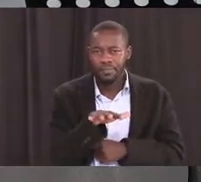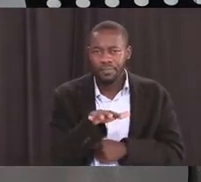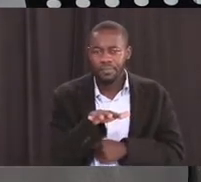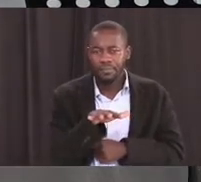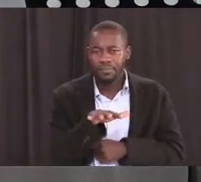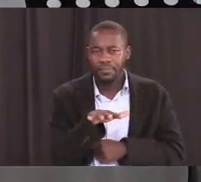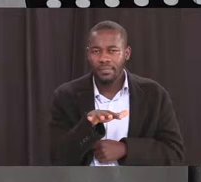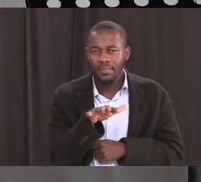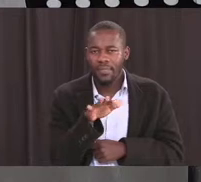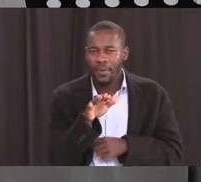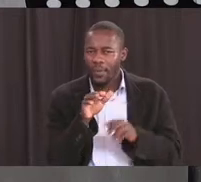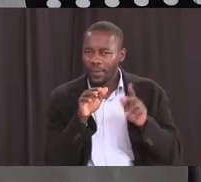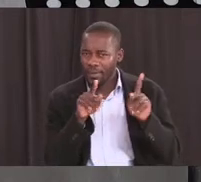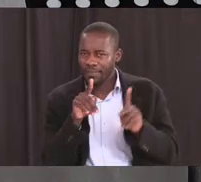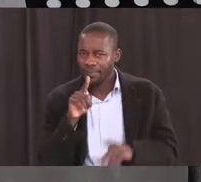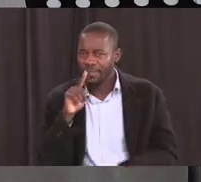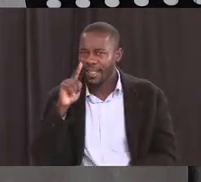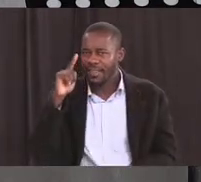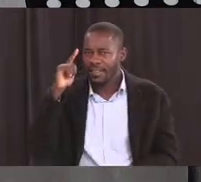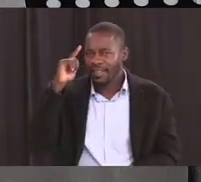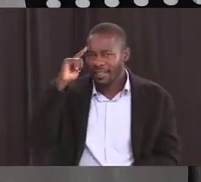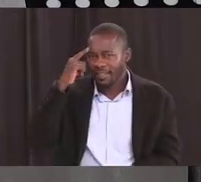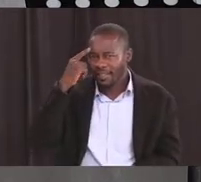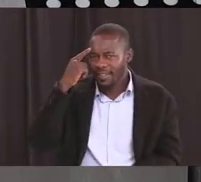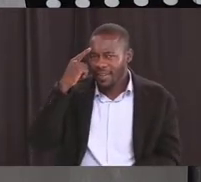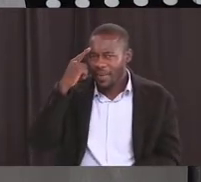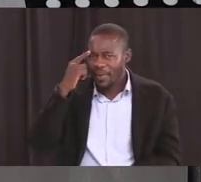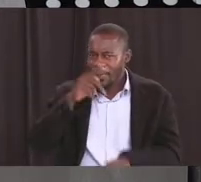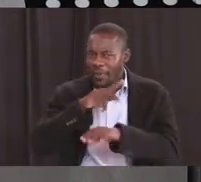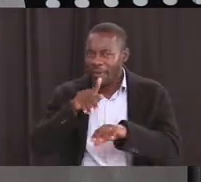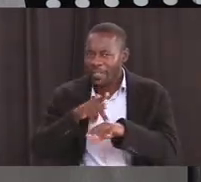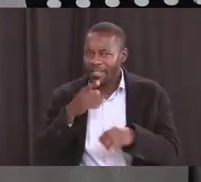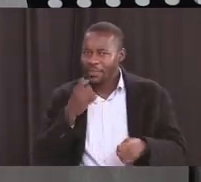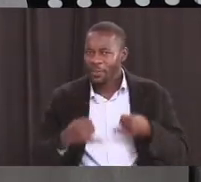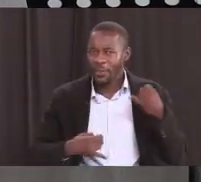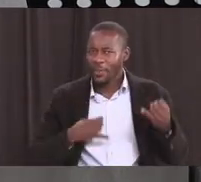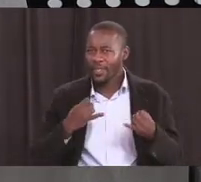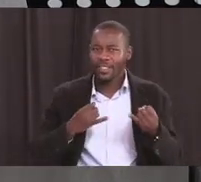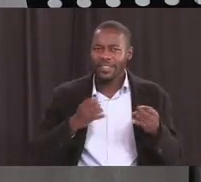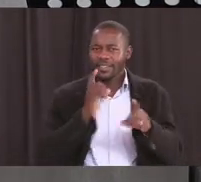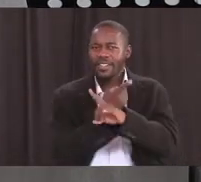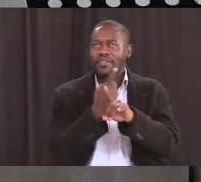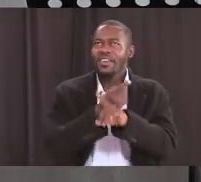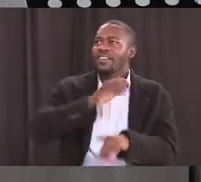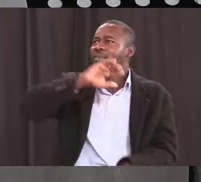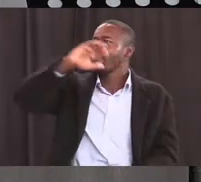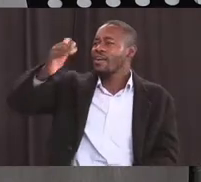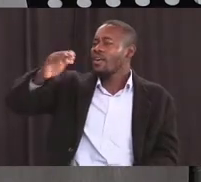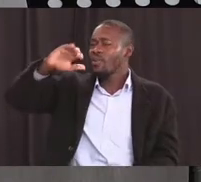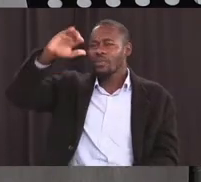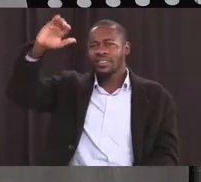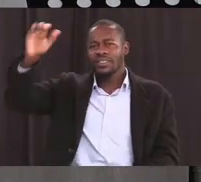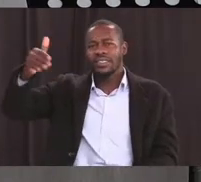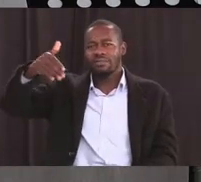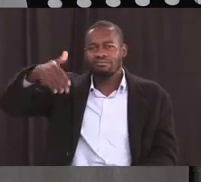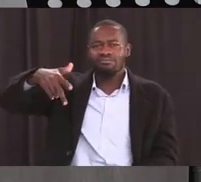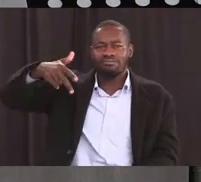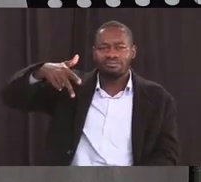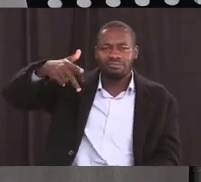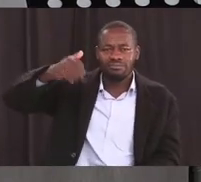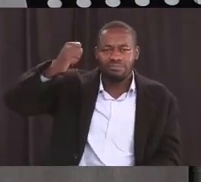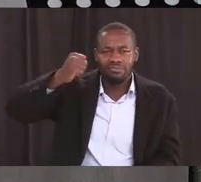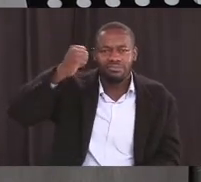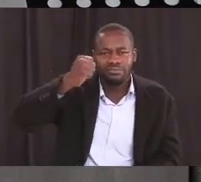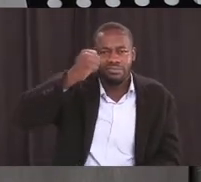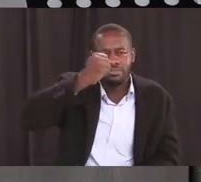Can you imagine the hype and excitement? They're about to move into this new journey